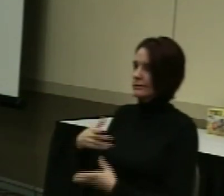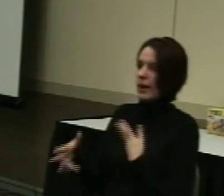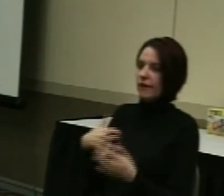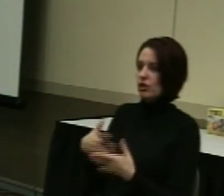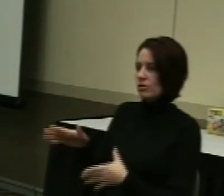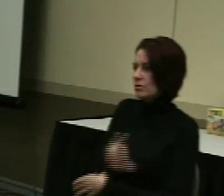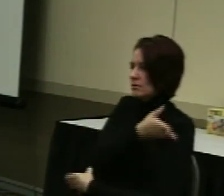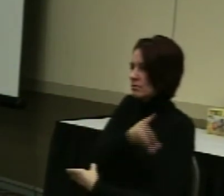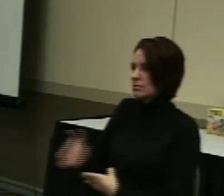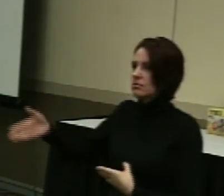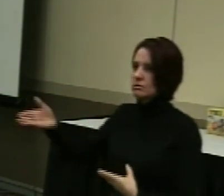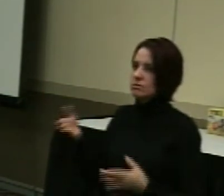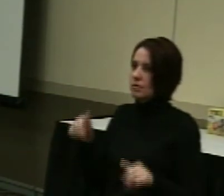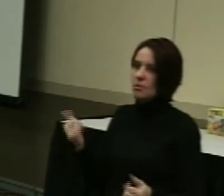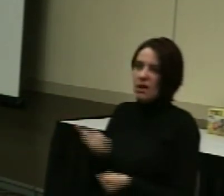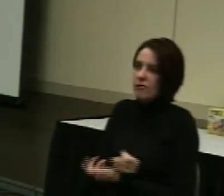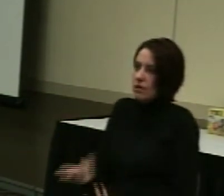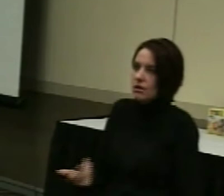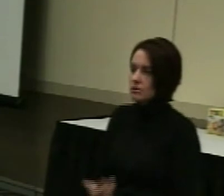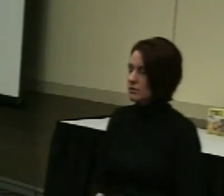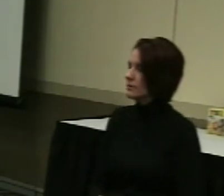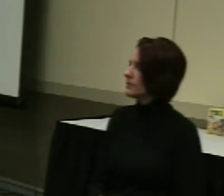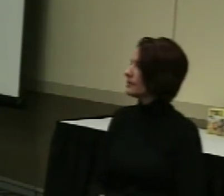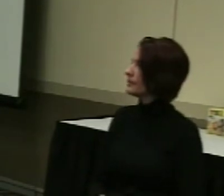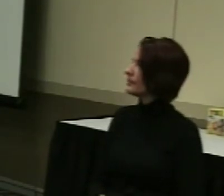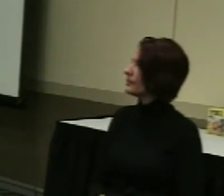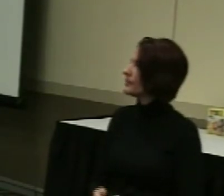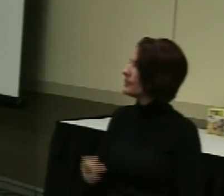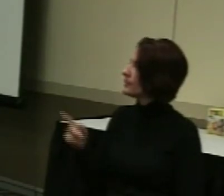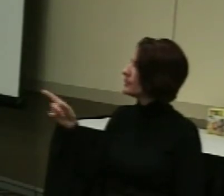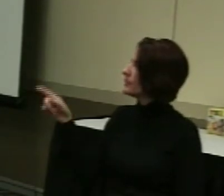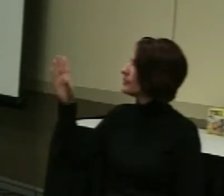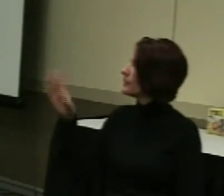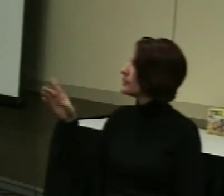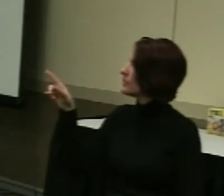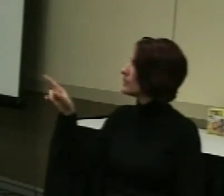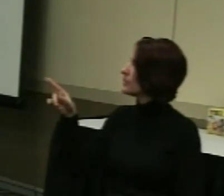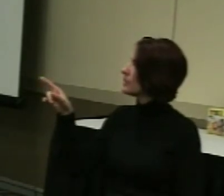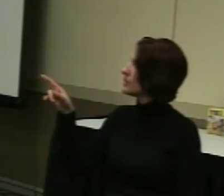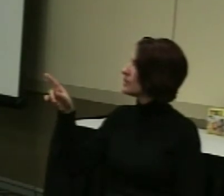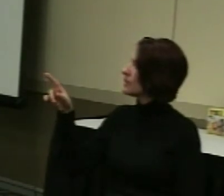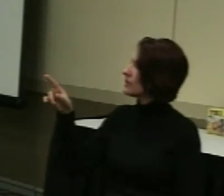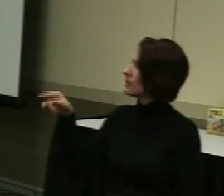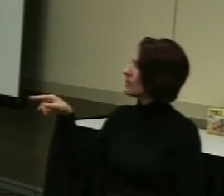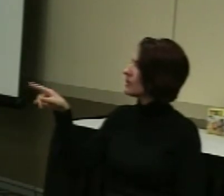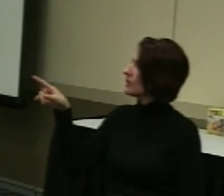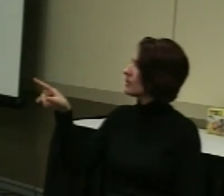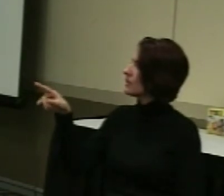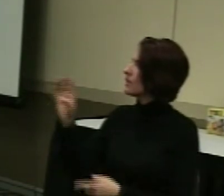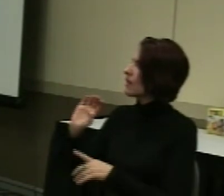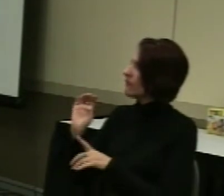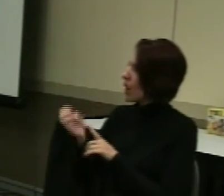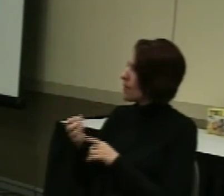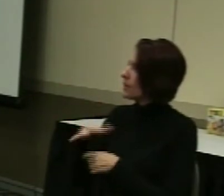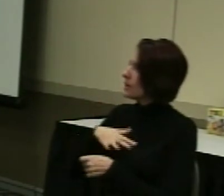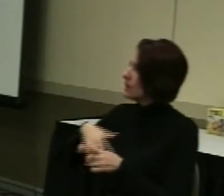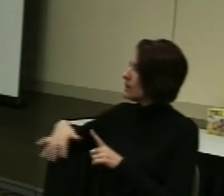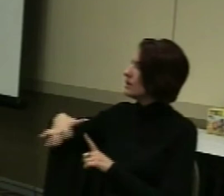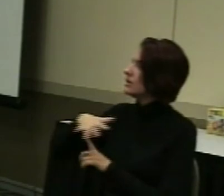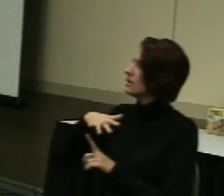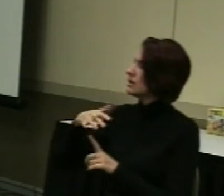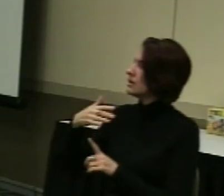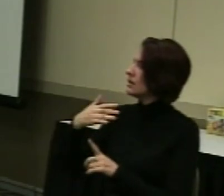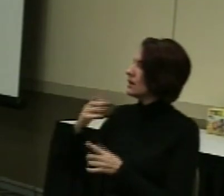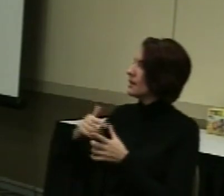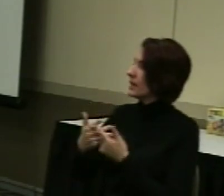you so much. It was something different. Were you finished? The environment, we'll get after that. We'll get after all of these ideas as we